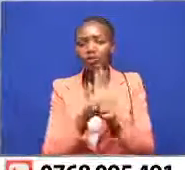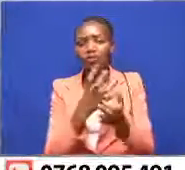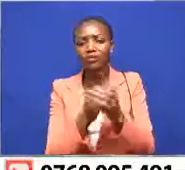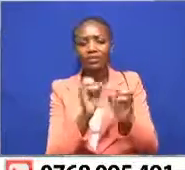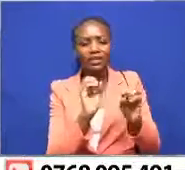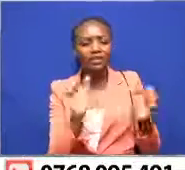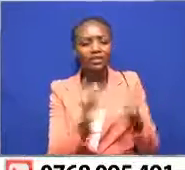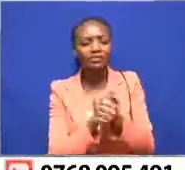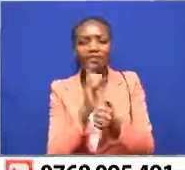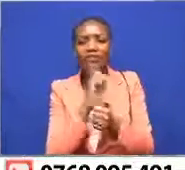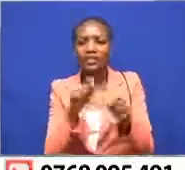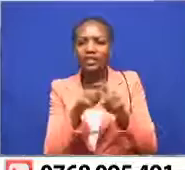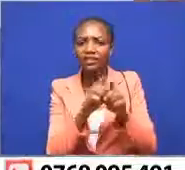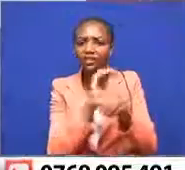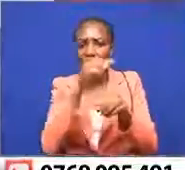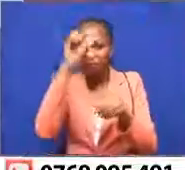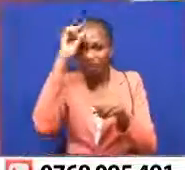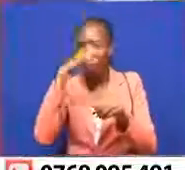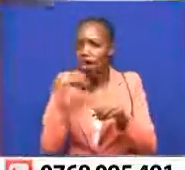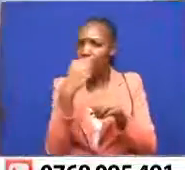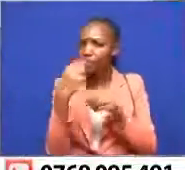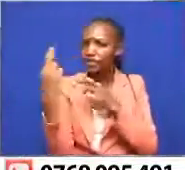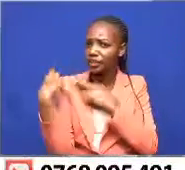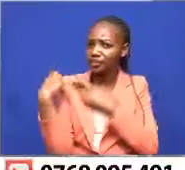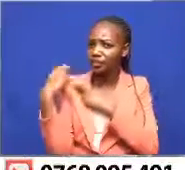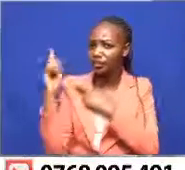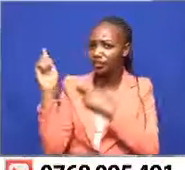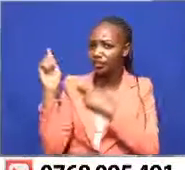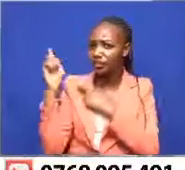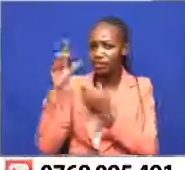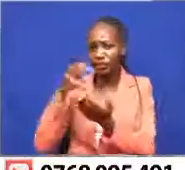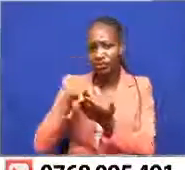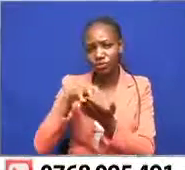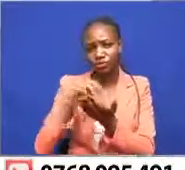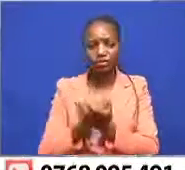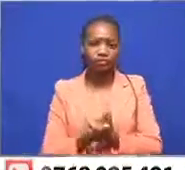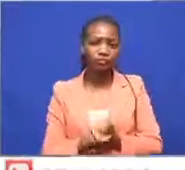answers from the government as to who is responsible for these perennial